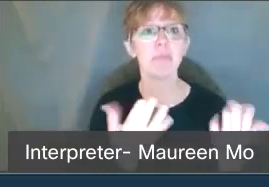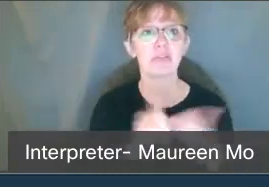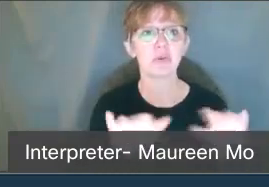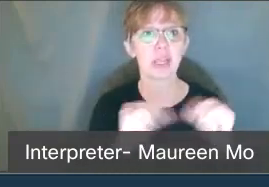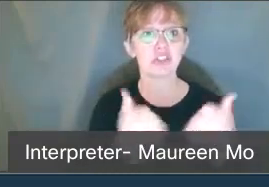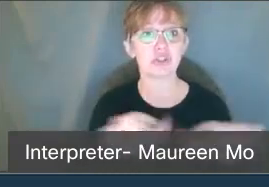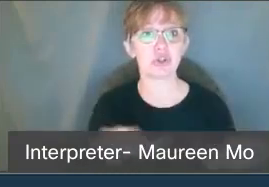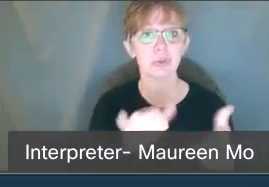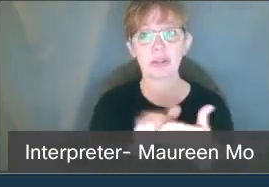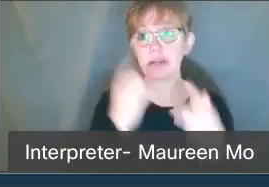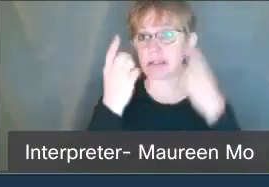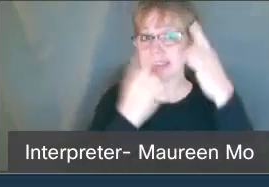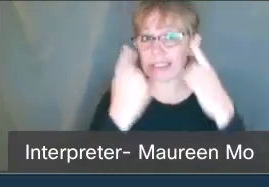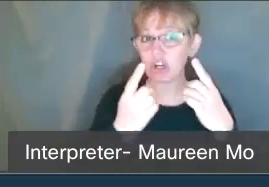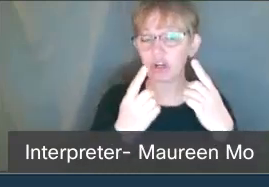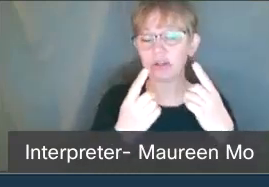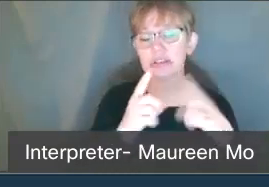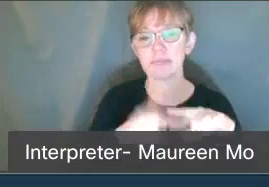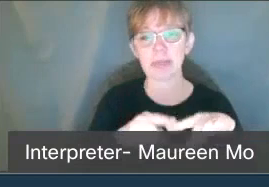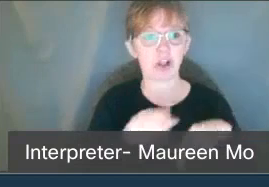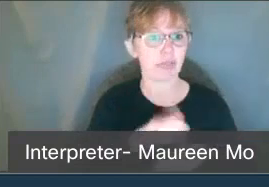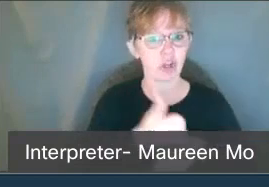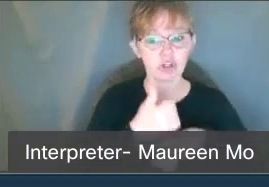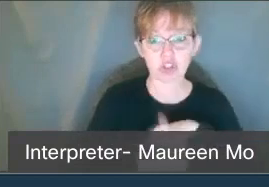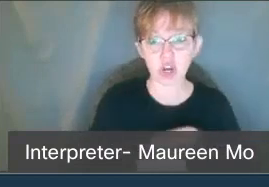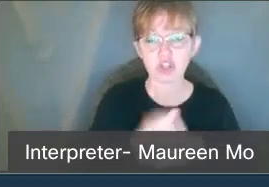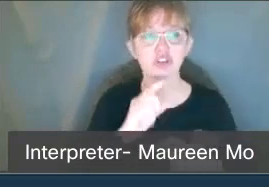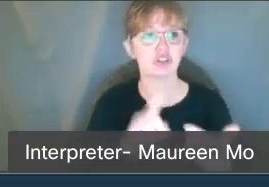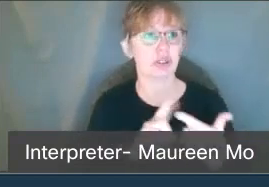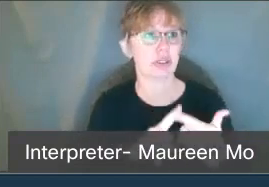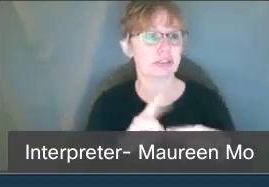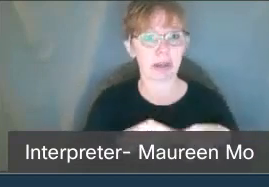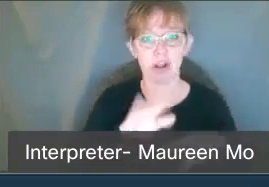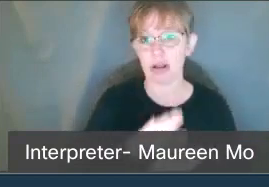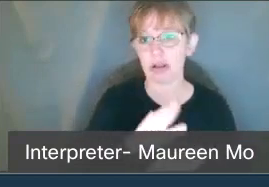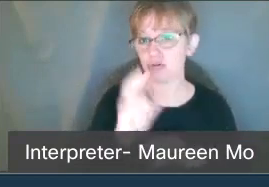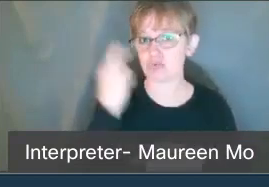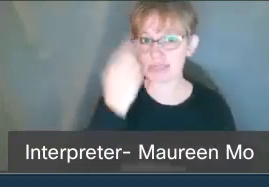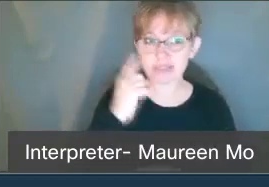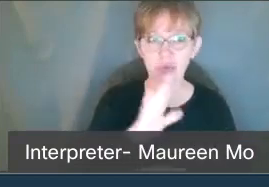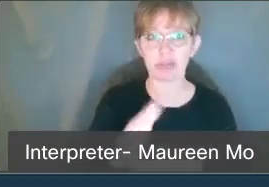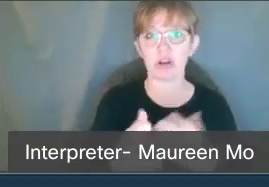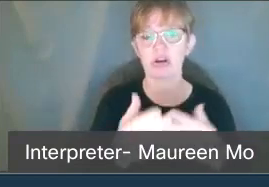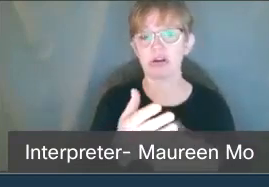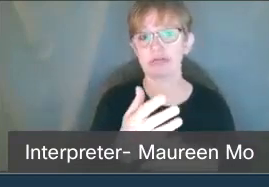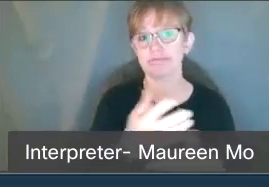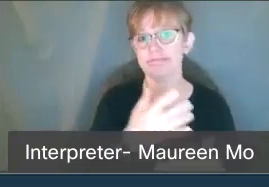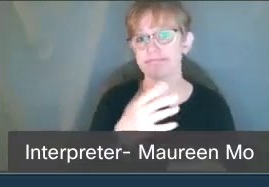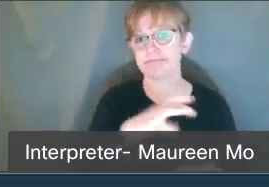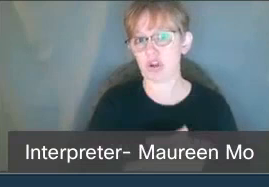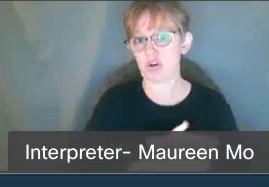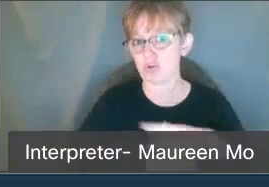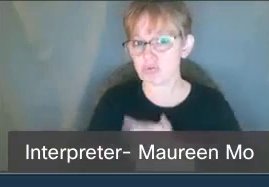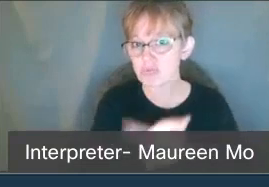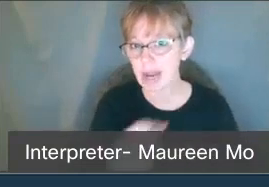considering charges of conviction or charges of arrest. Other places have put risk assessment instruments